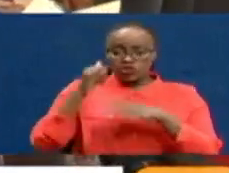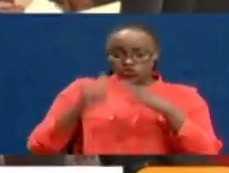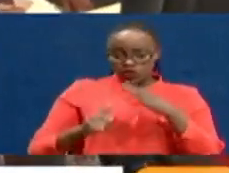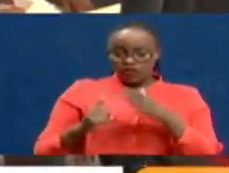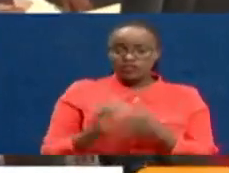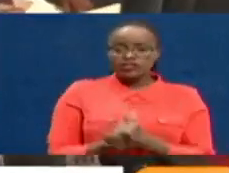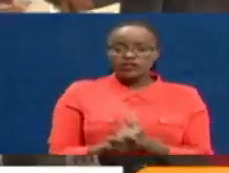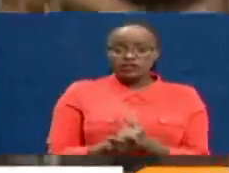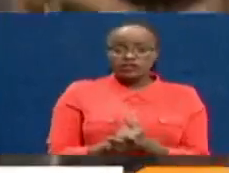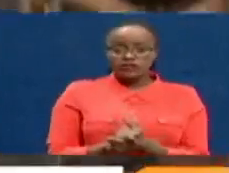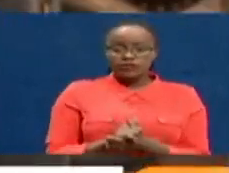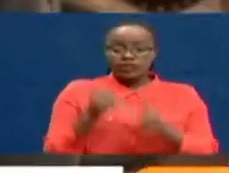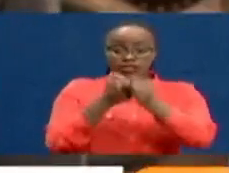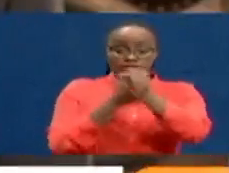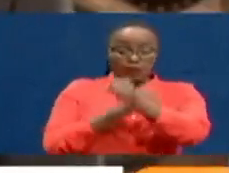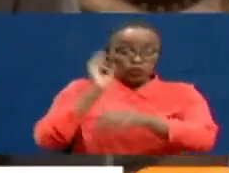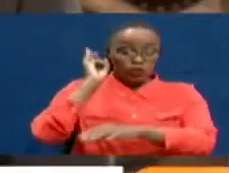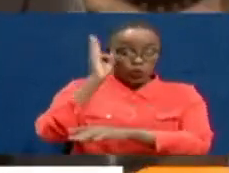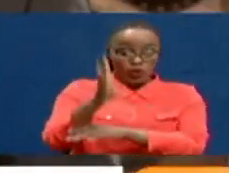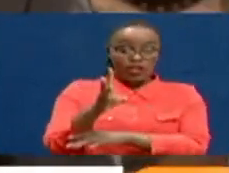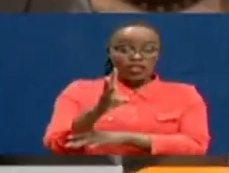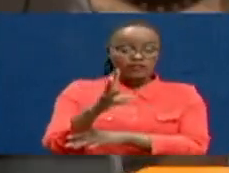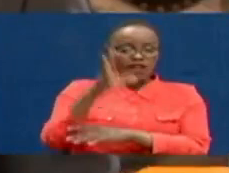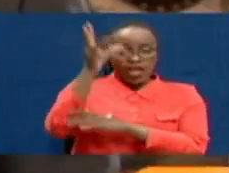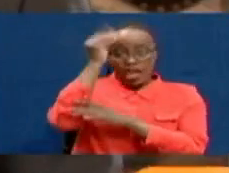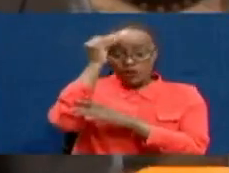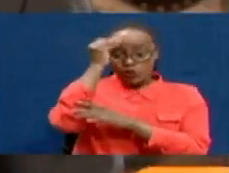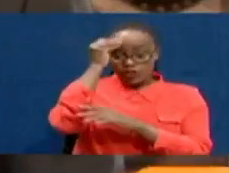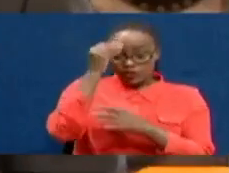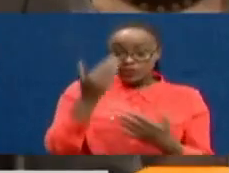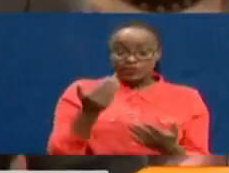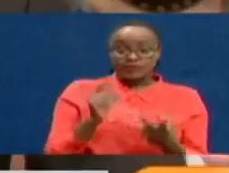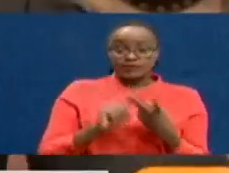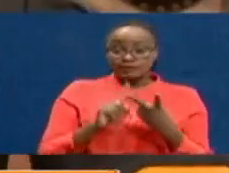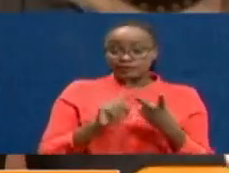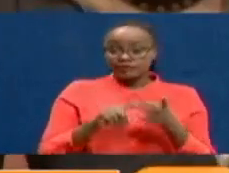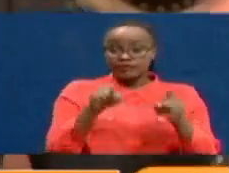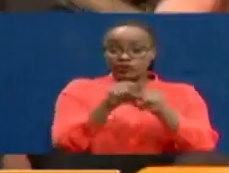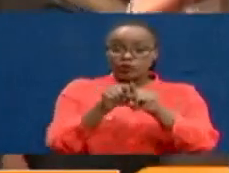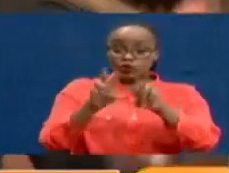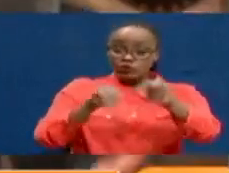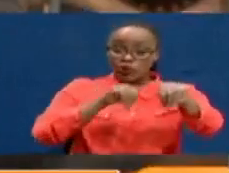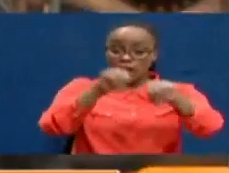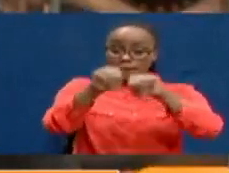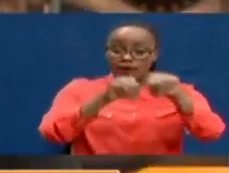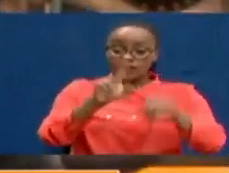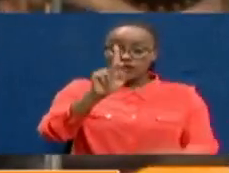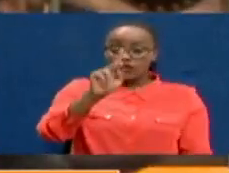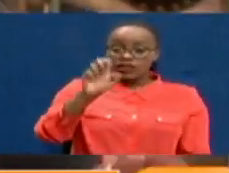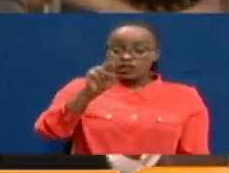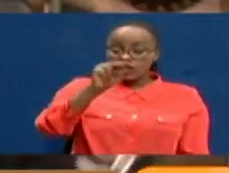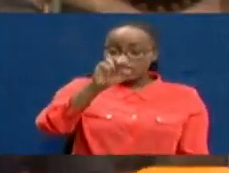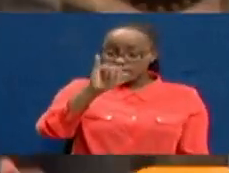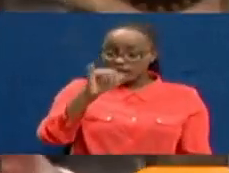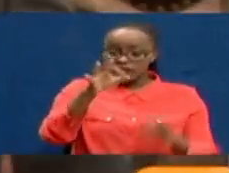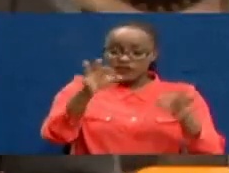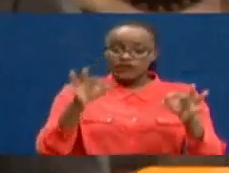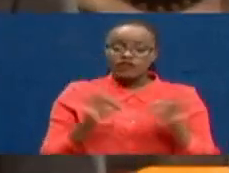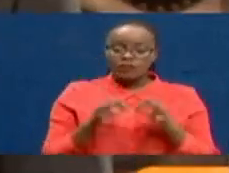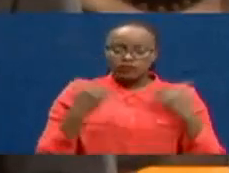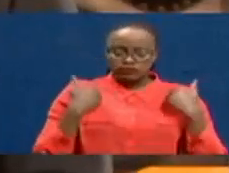cover. We will support you in the education and in managing Kenei's family.